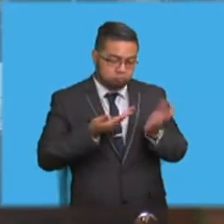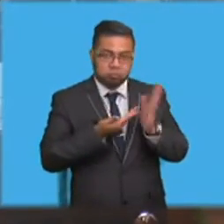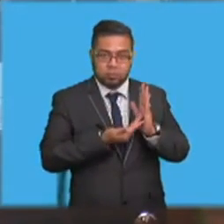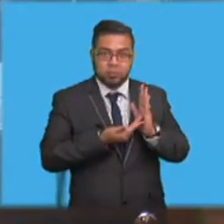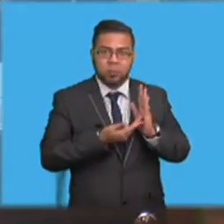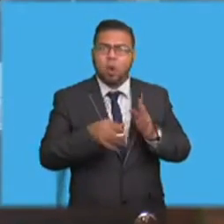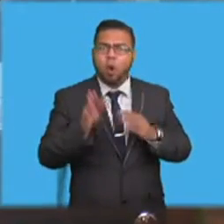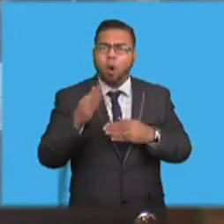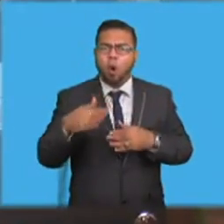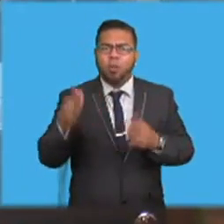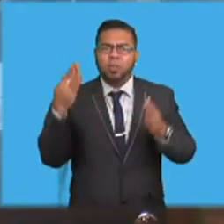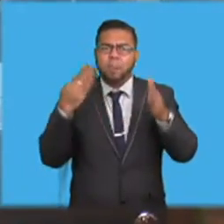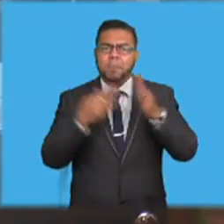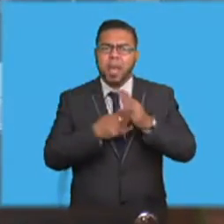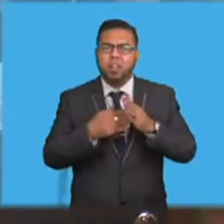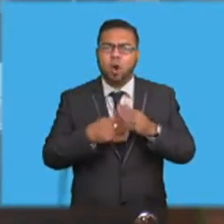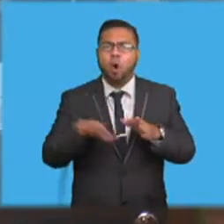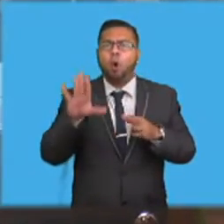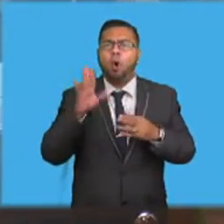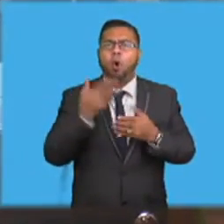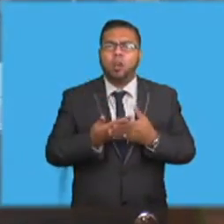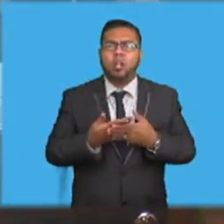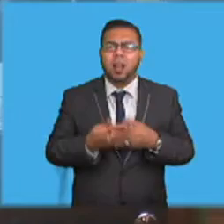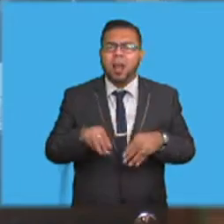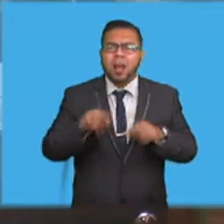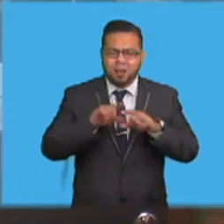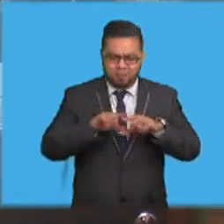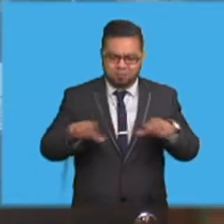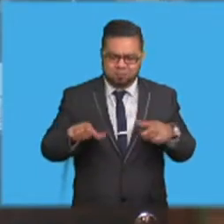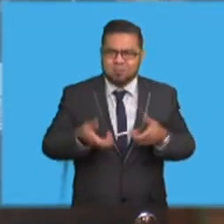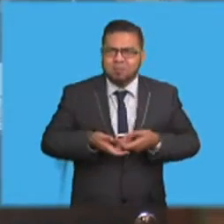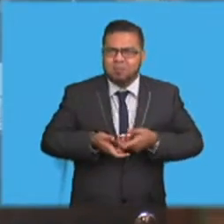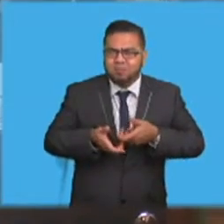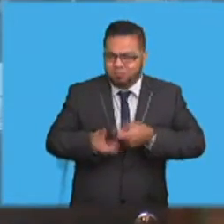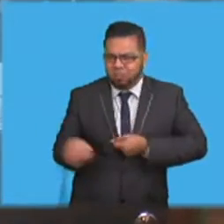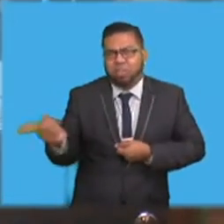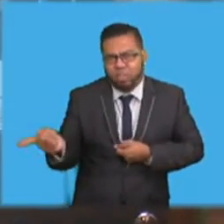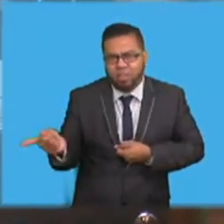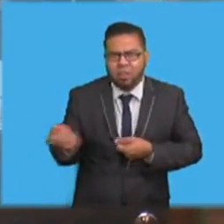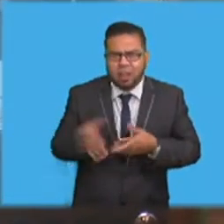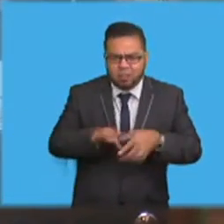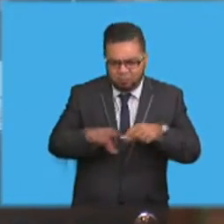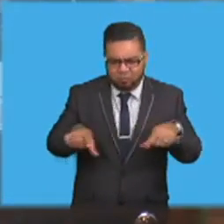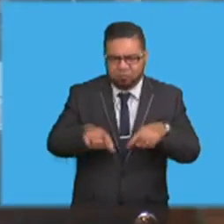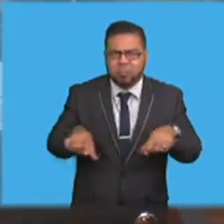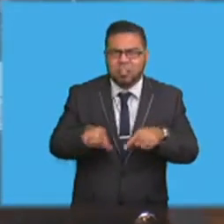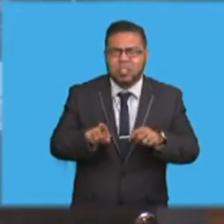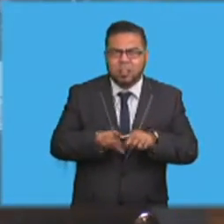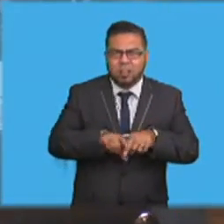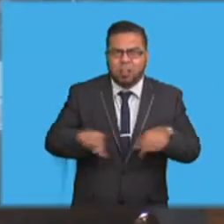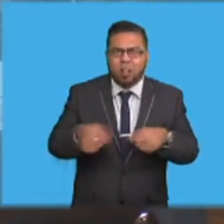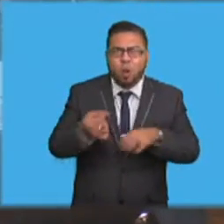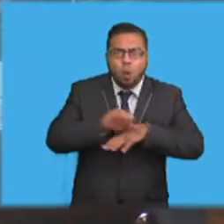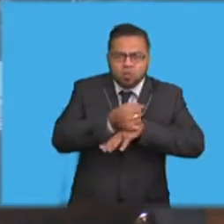ban on beach timber, which basically had